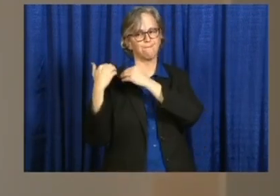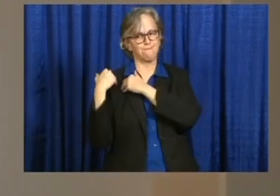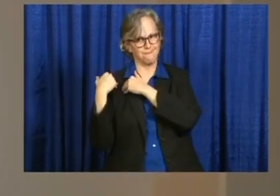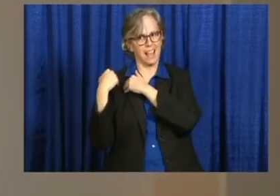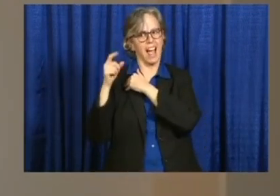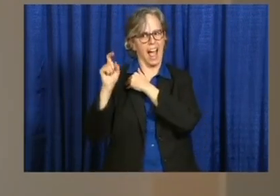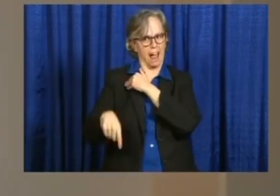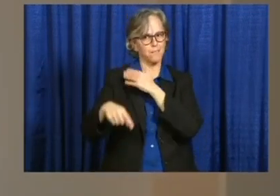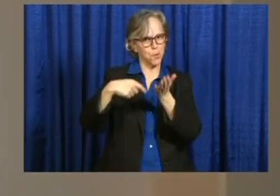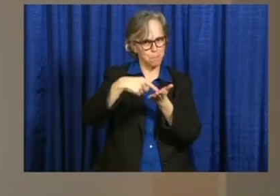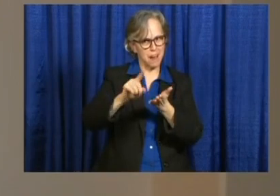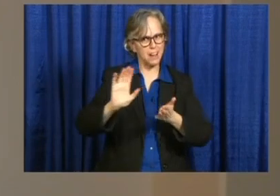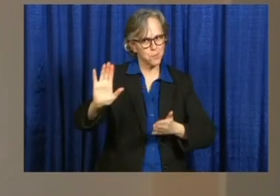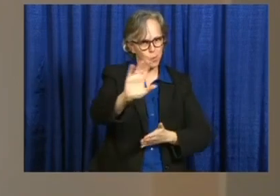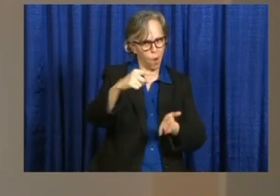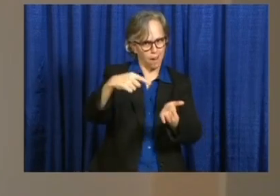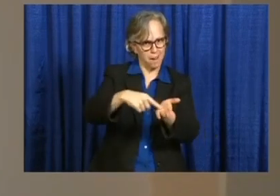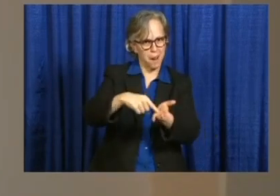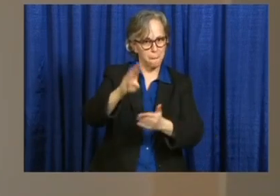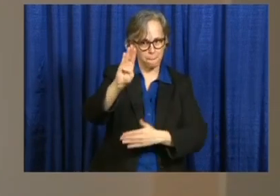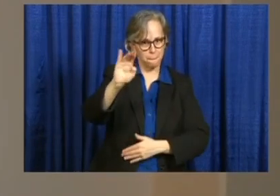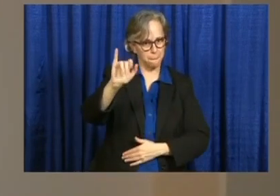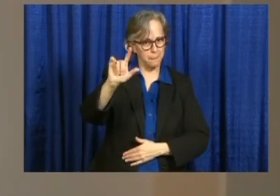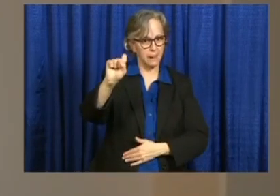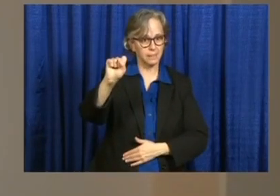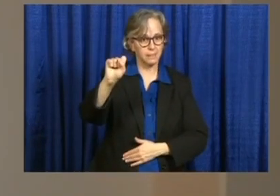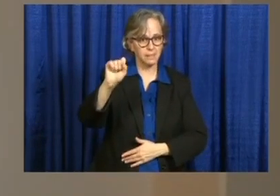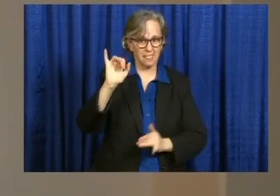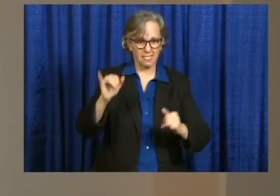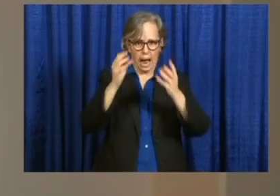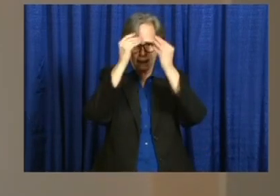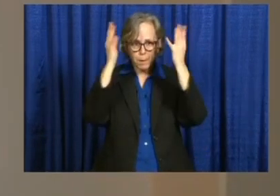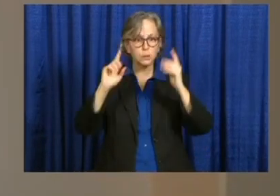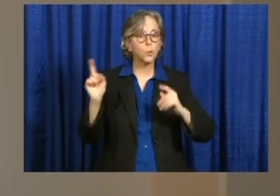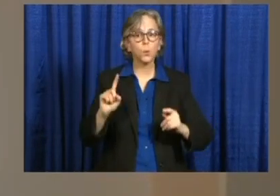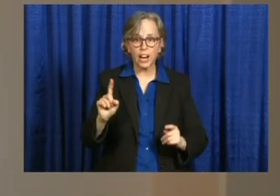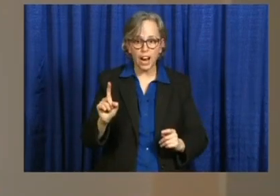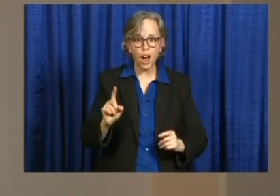available to view under the